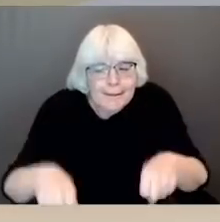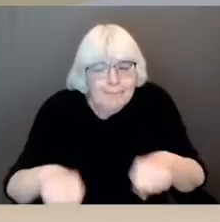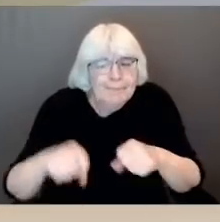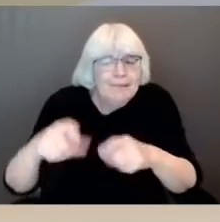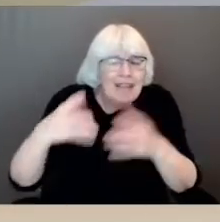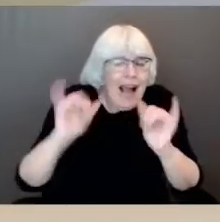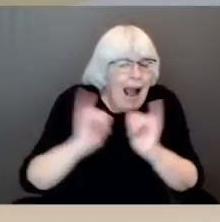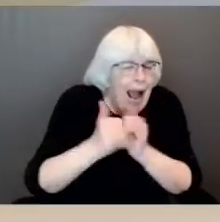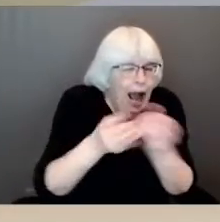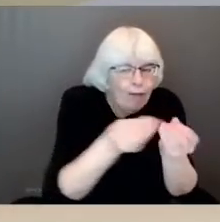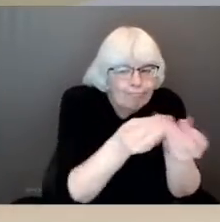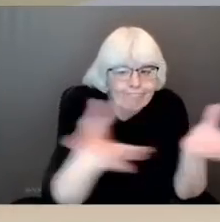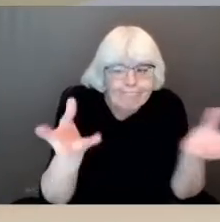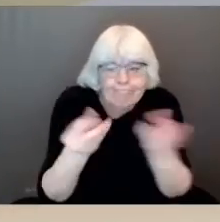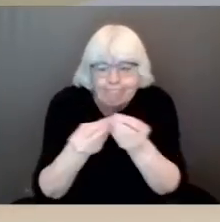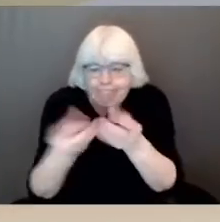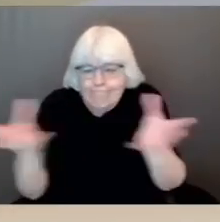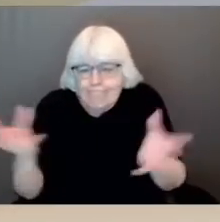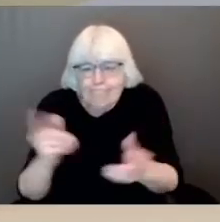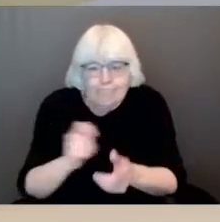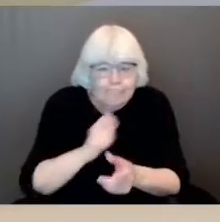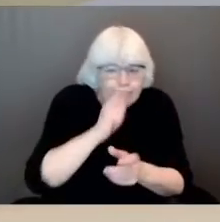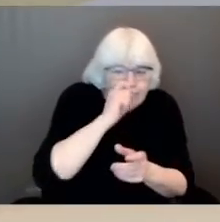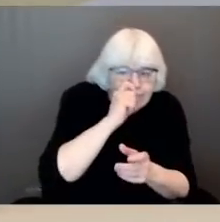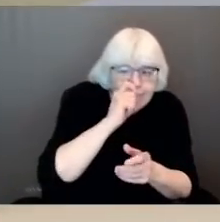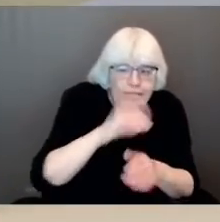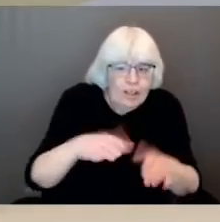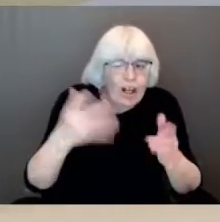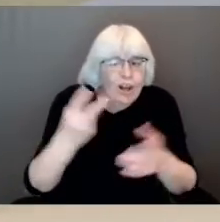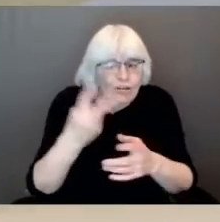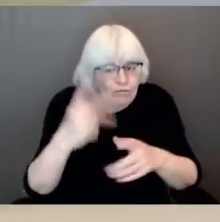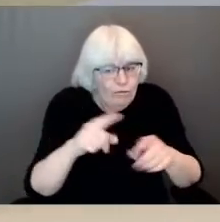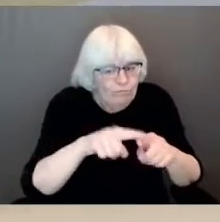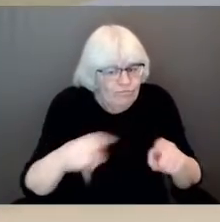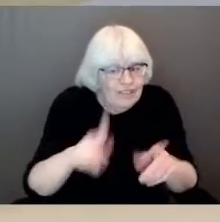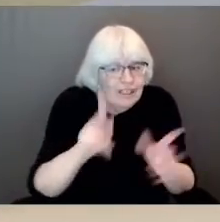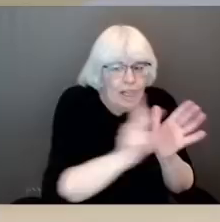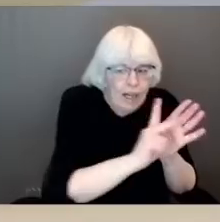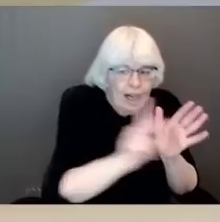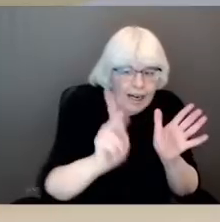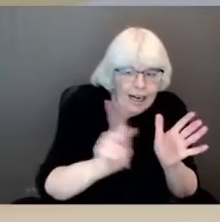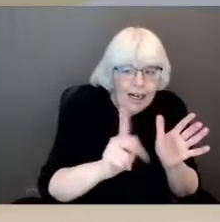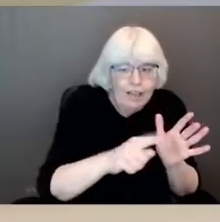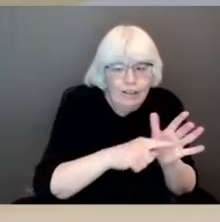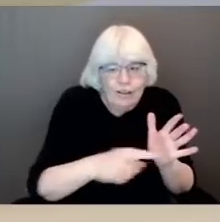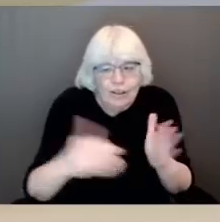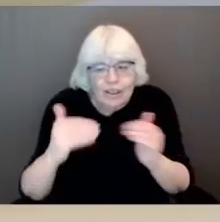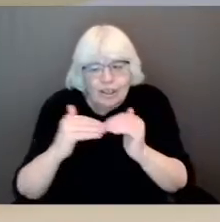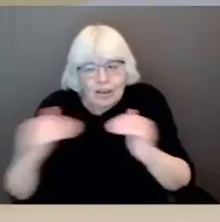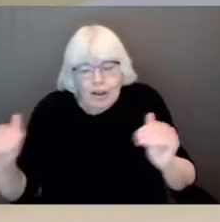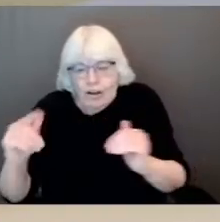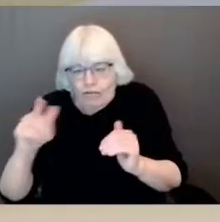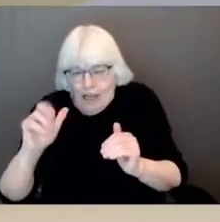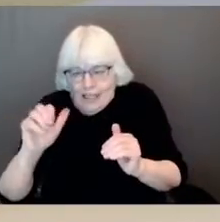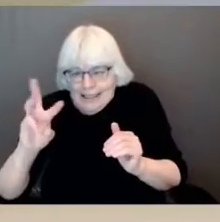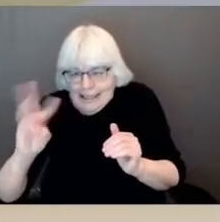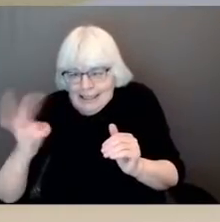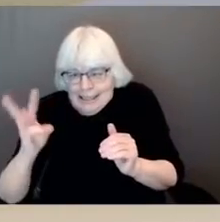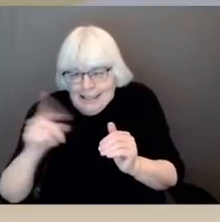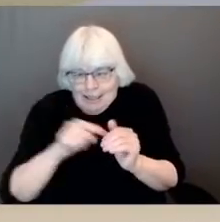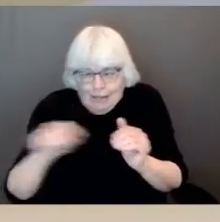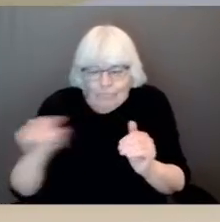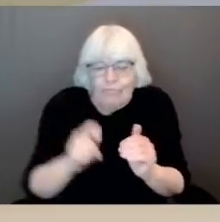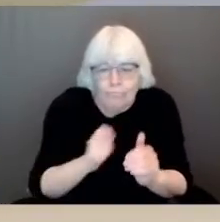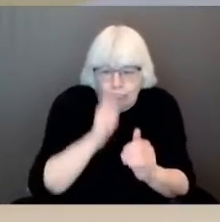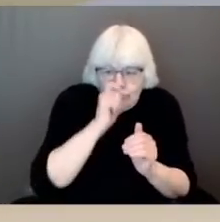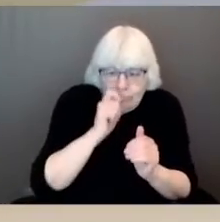in grades K to 6 in PEI. On September 24th, the Vaccinator test program was implemented